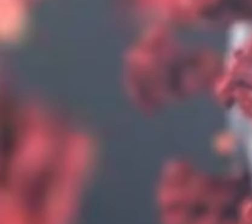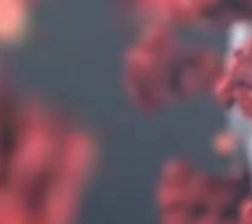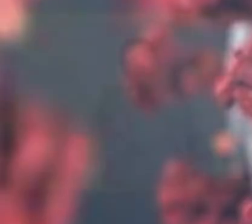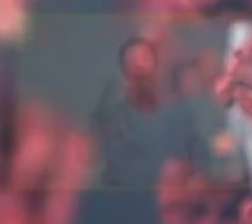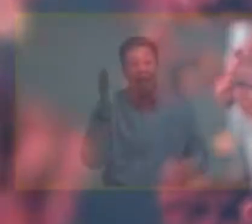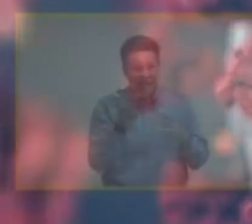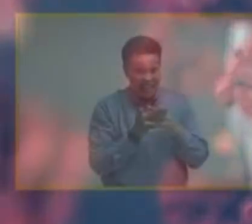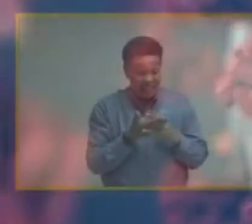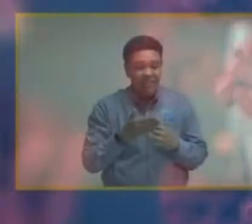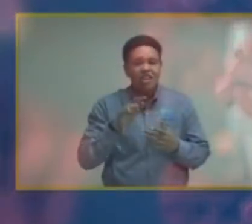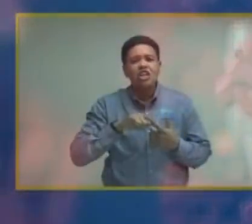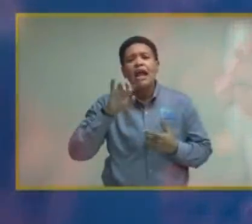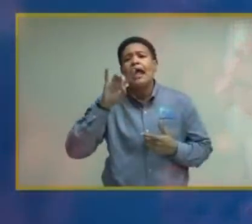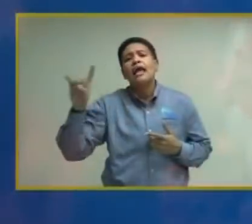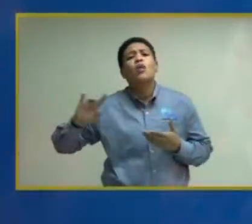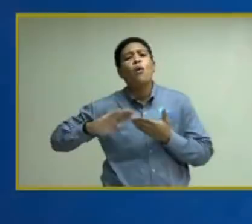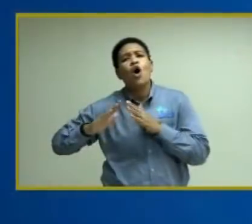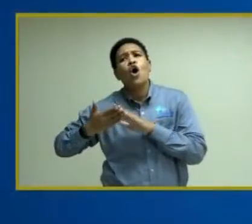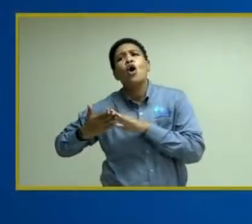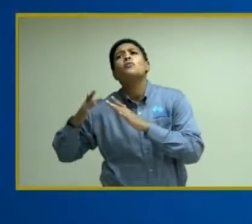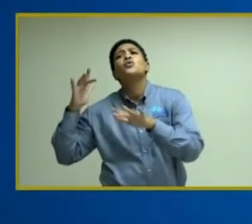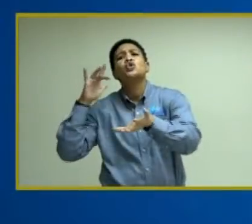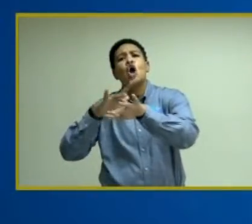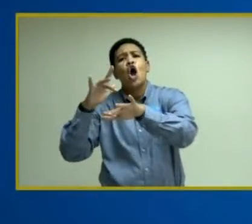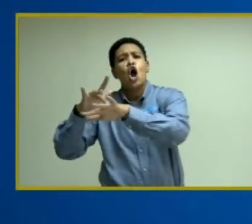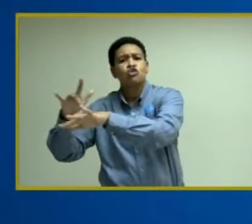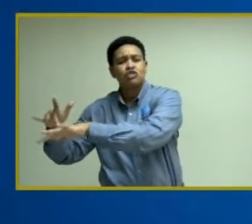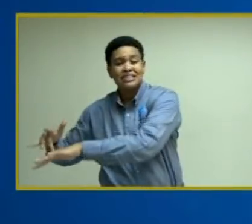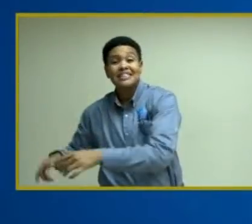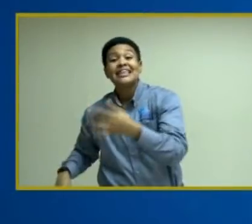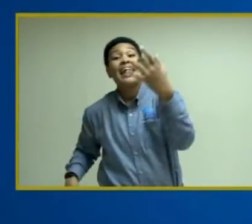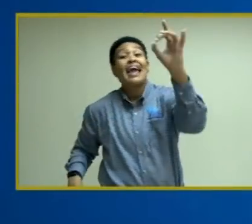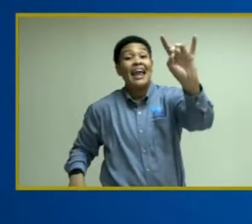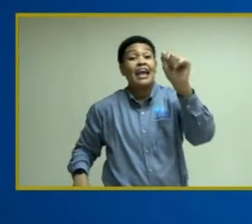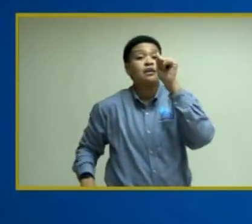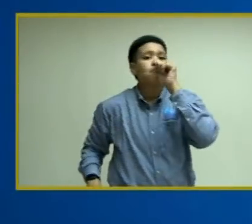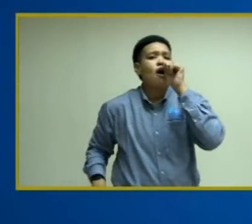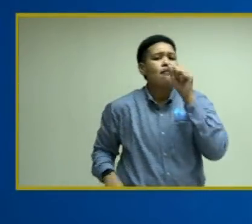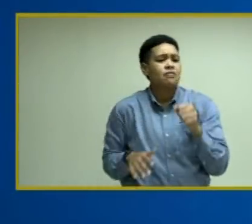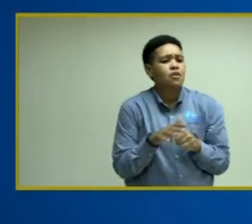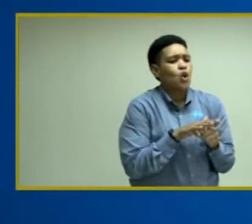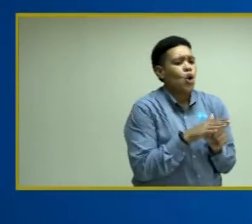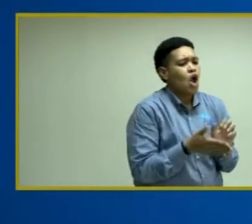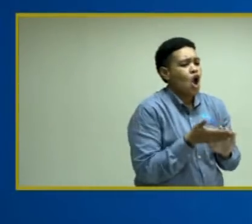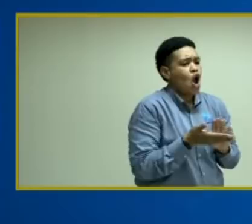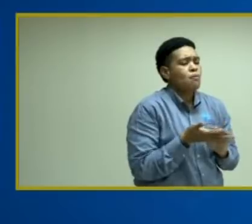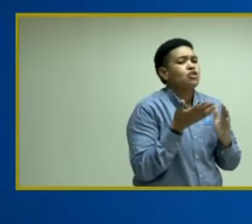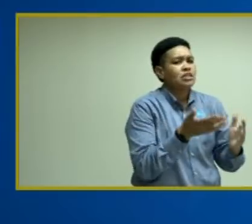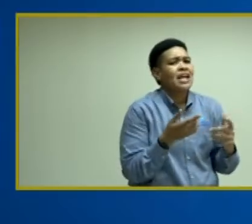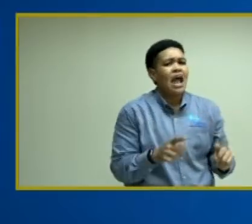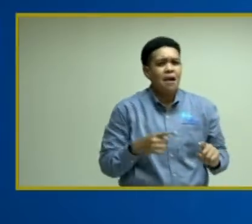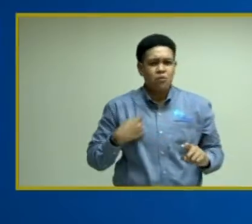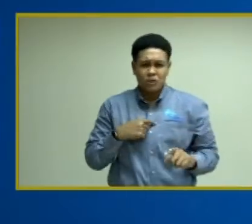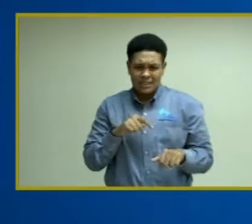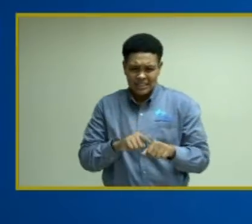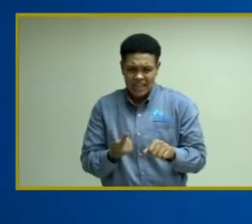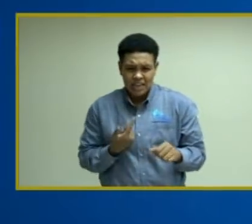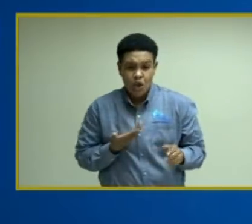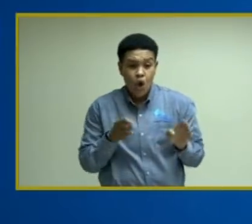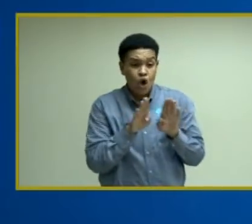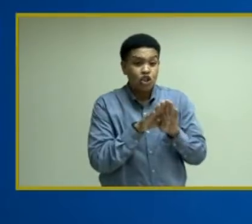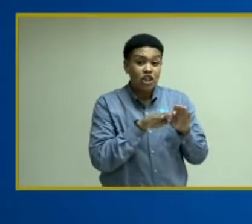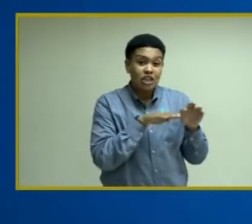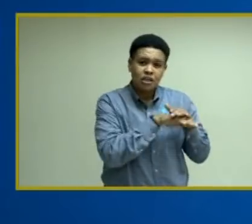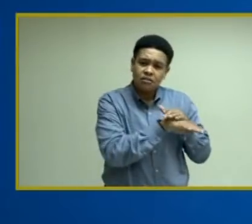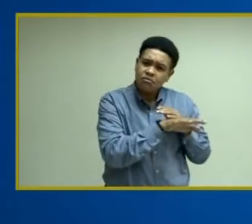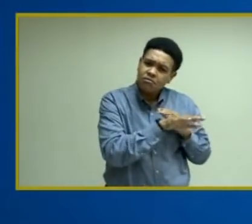interventions, 81 community outreaches, 8 private sites were operational. We started our shut-in